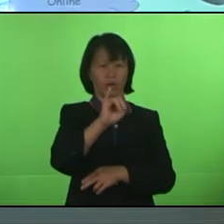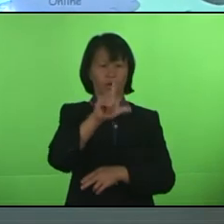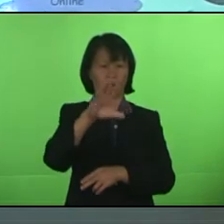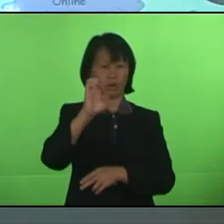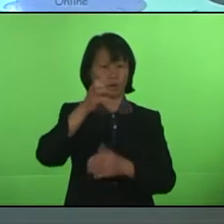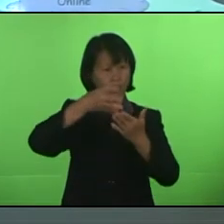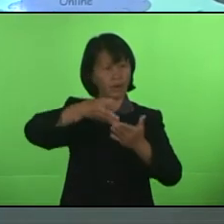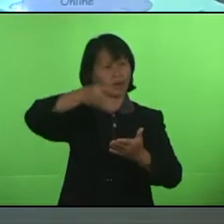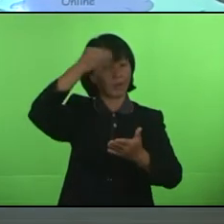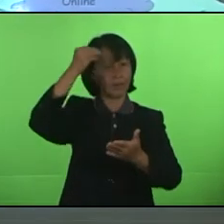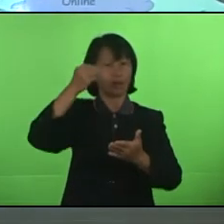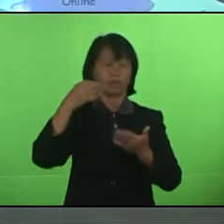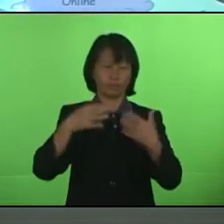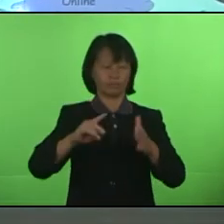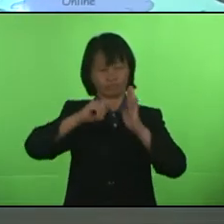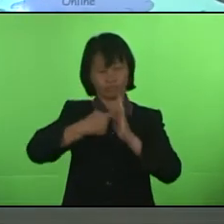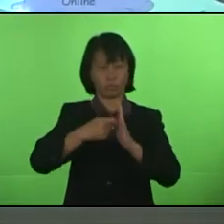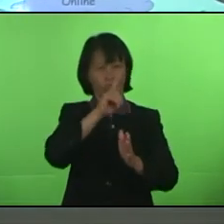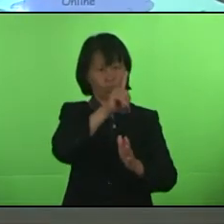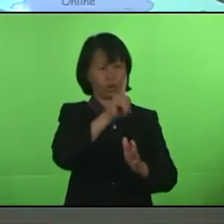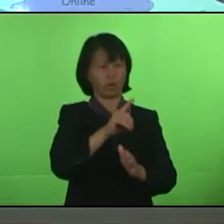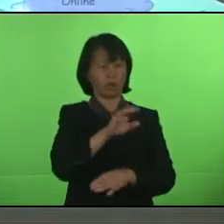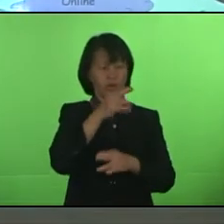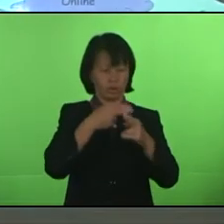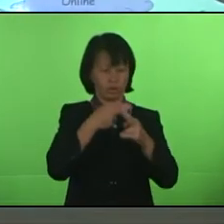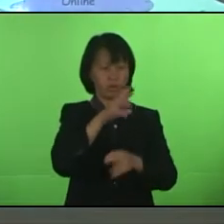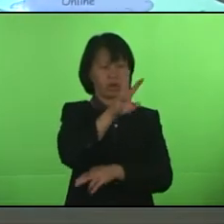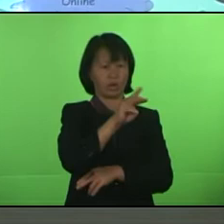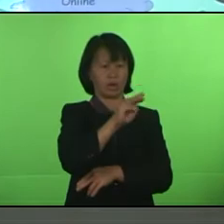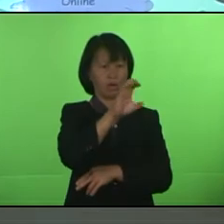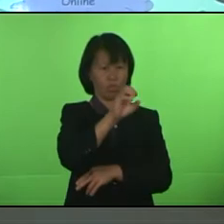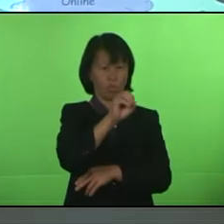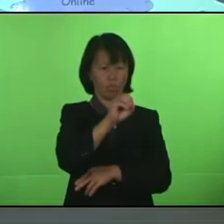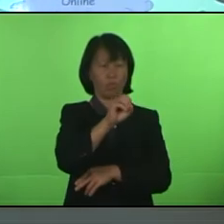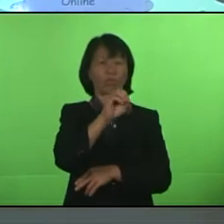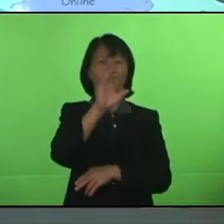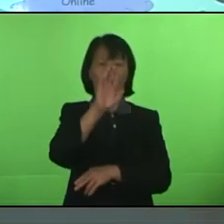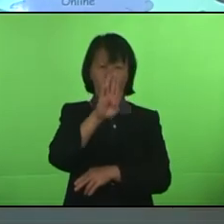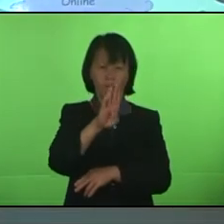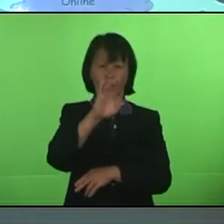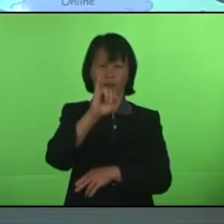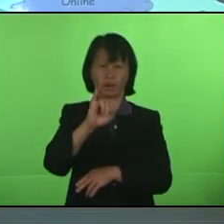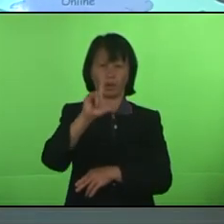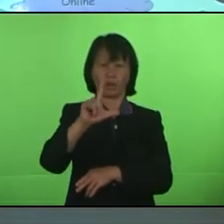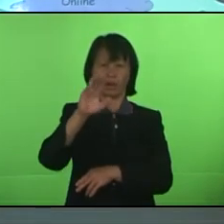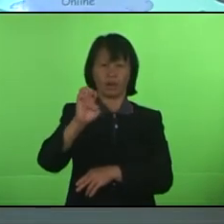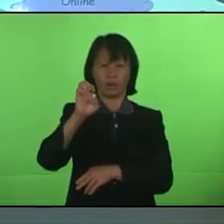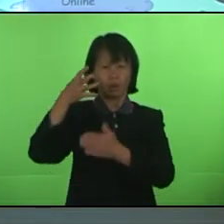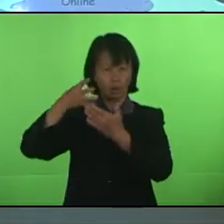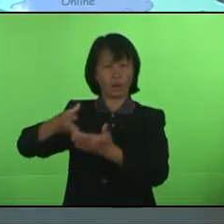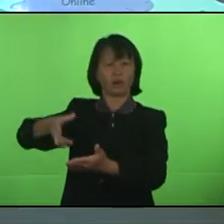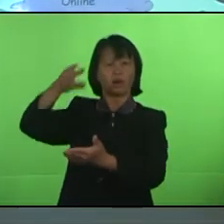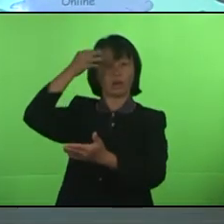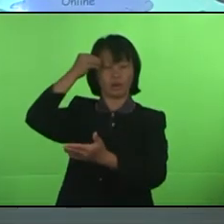mobile learning, mobile learning, or perhaps we could also say mobile learning or